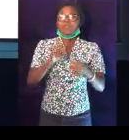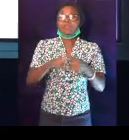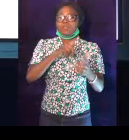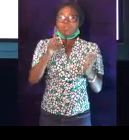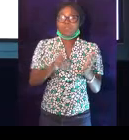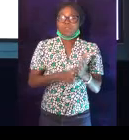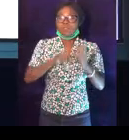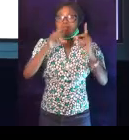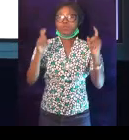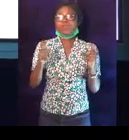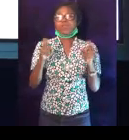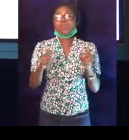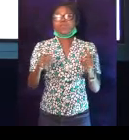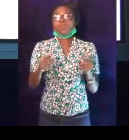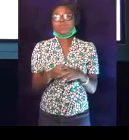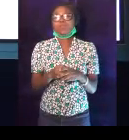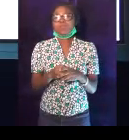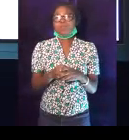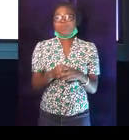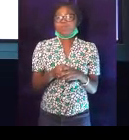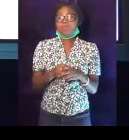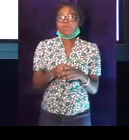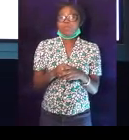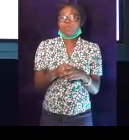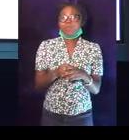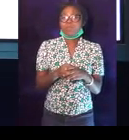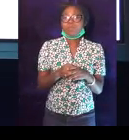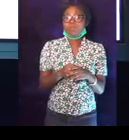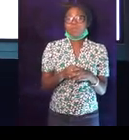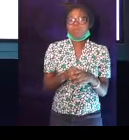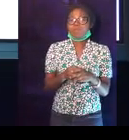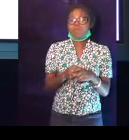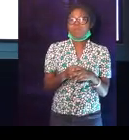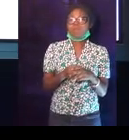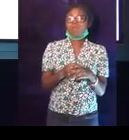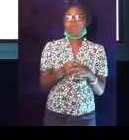the evaluation and see how you have done for today.